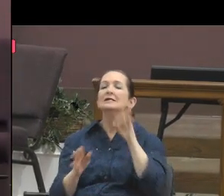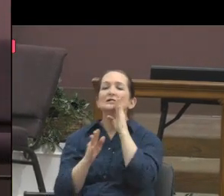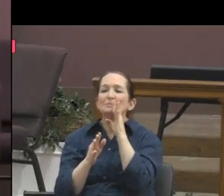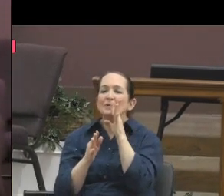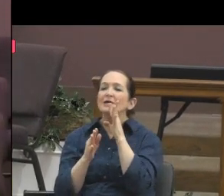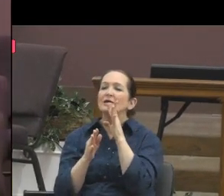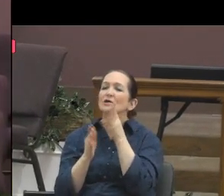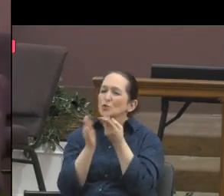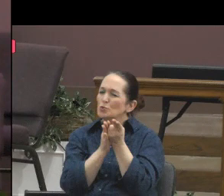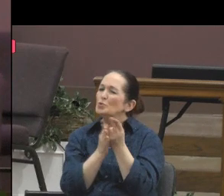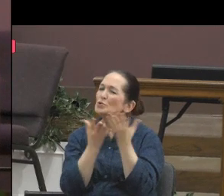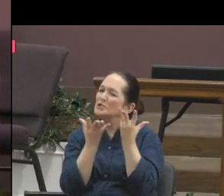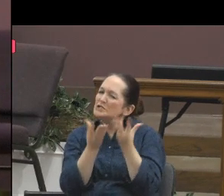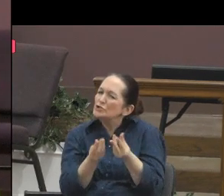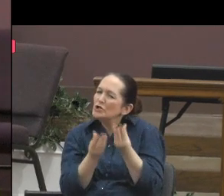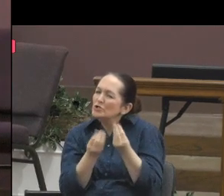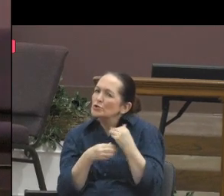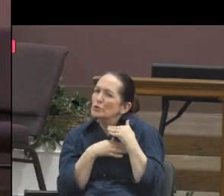Speak it gentle.